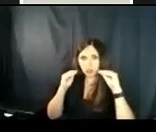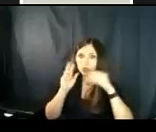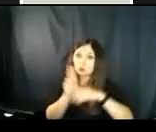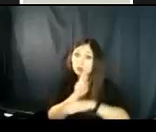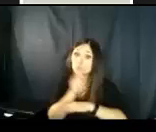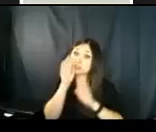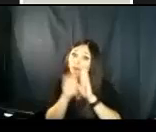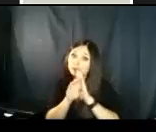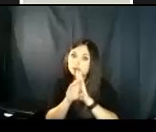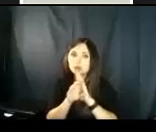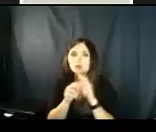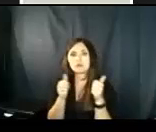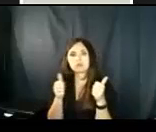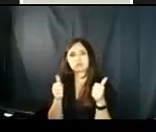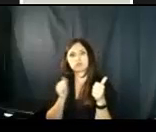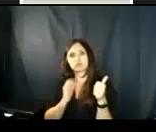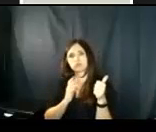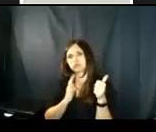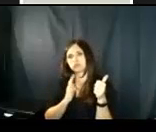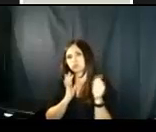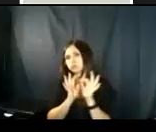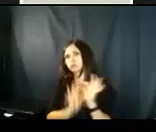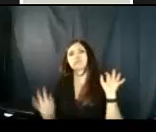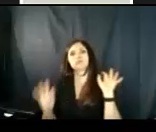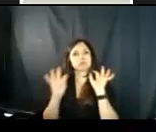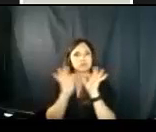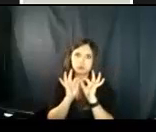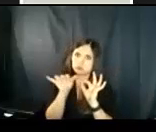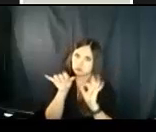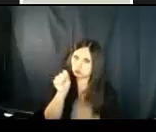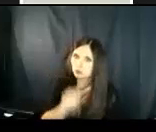images is super, super important. Absolutely.